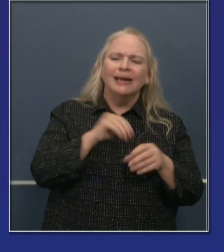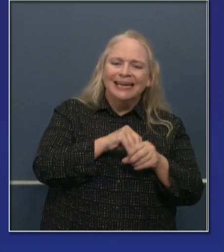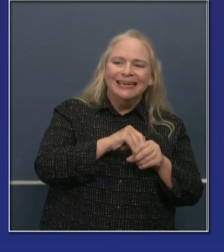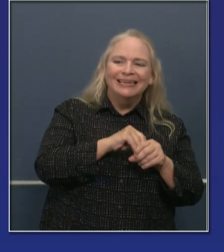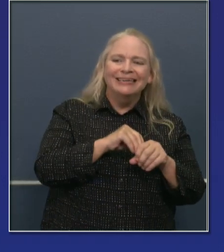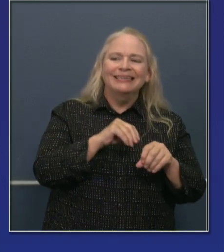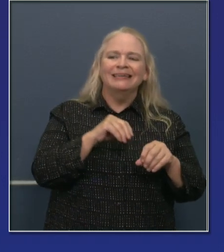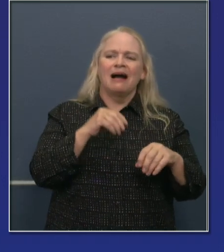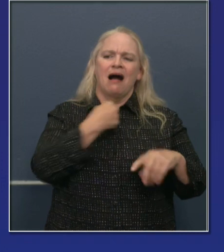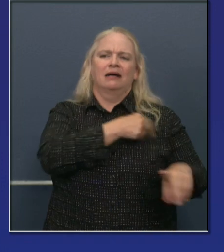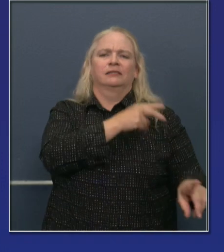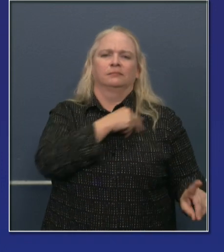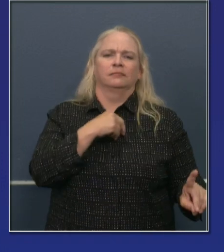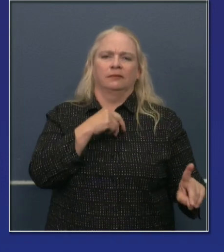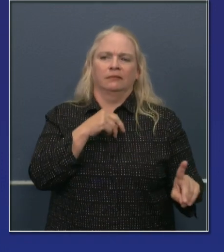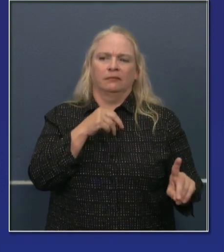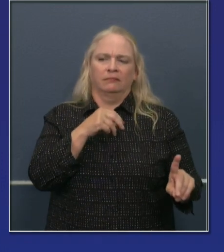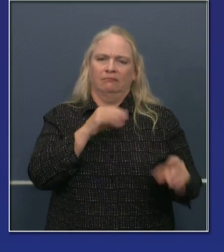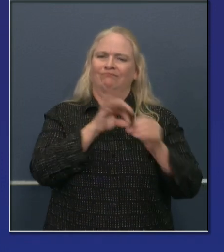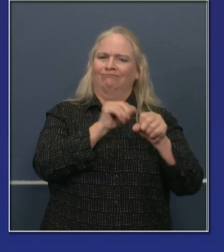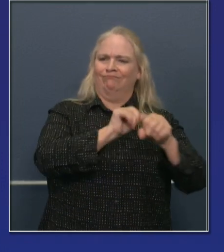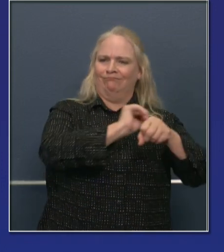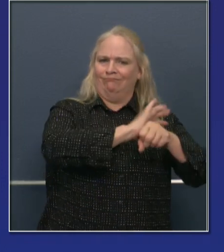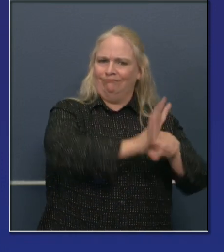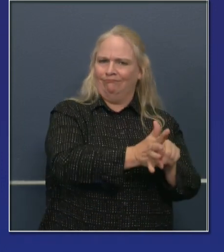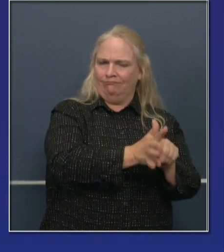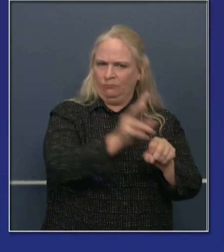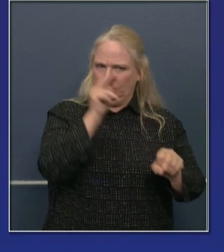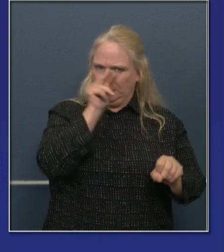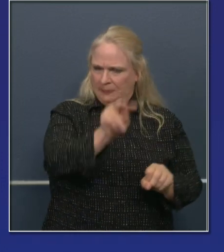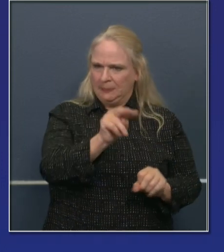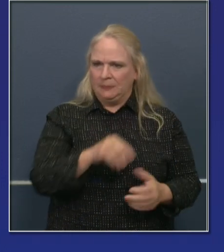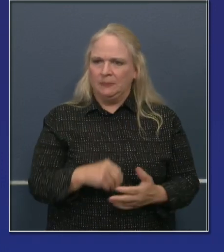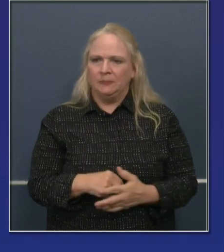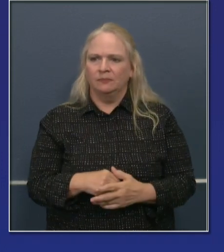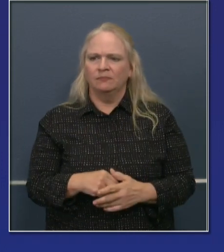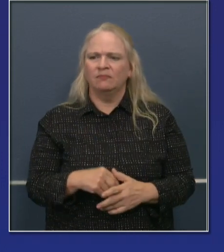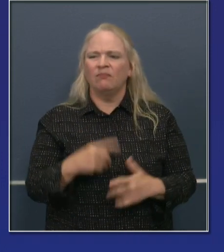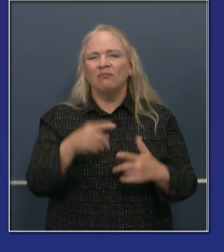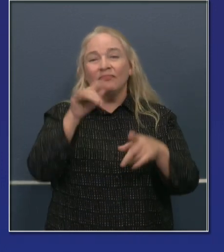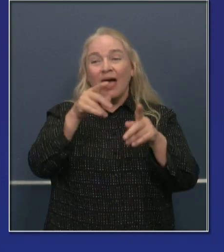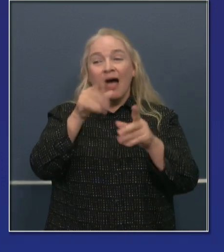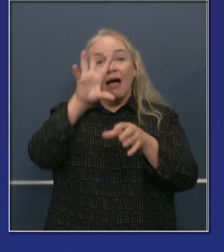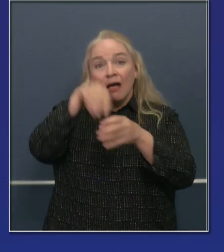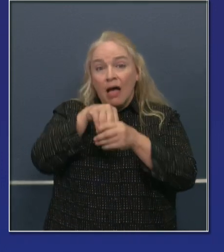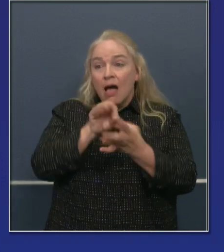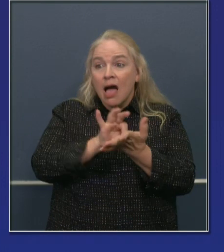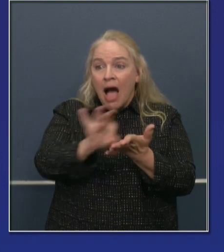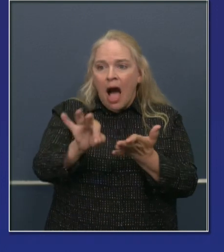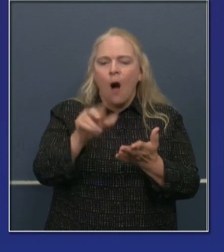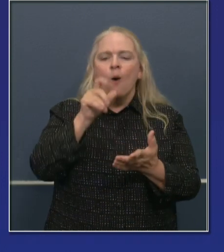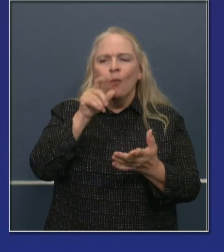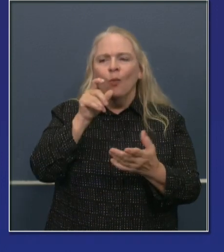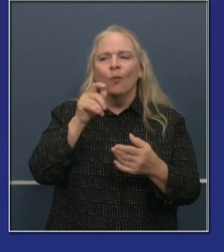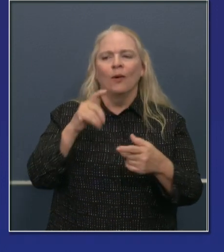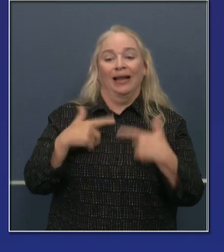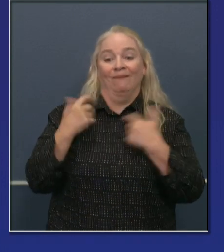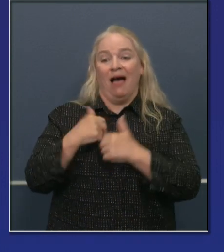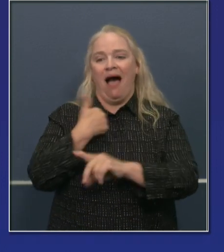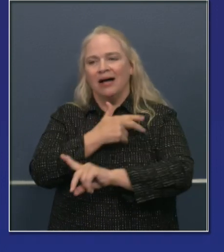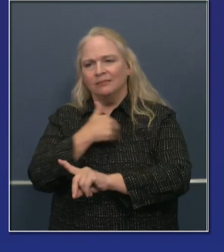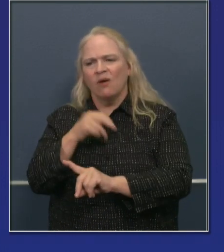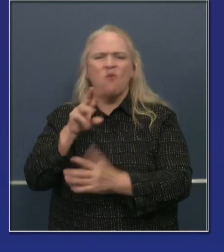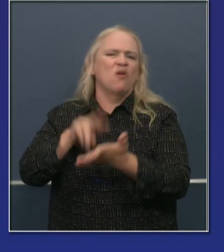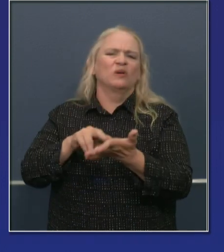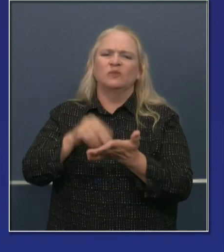system is not just licensed beds, also alternative care sites, but for the purposes of just clarity and constancy, or